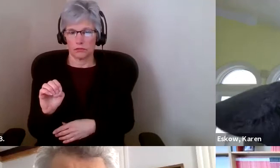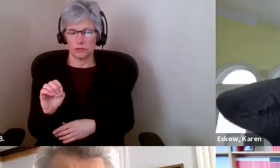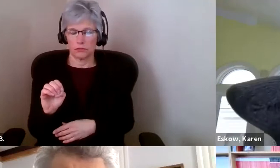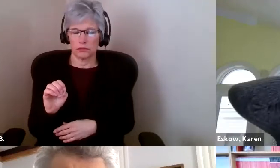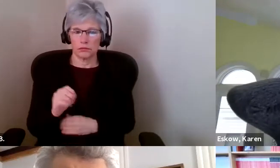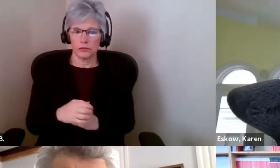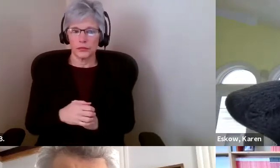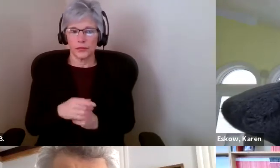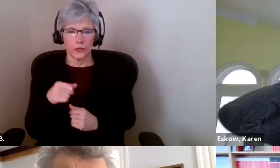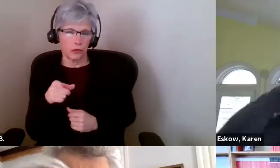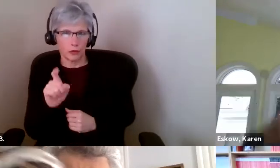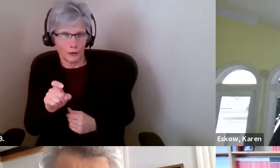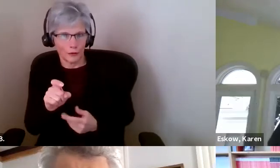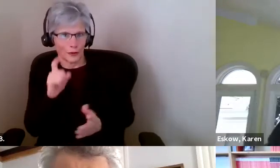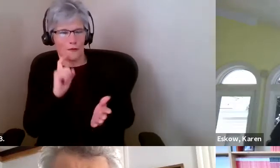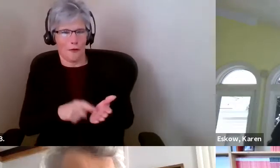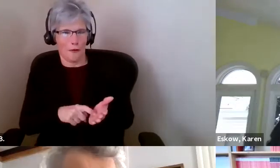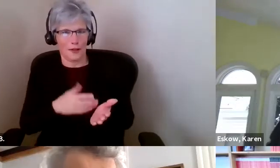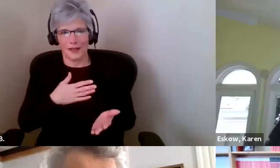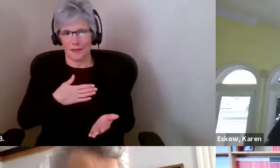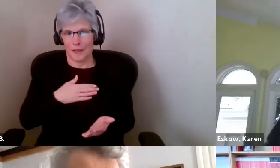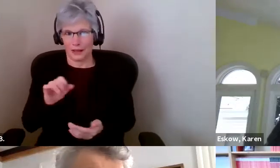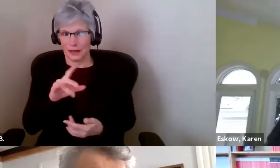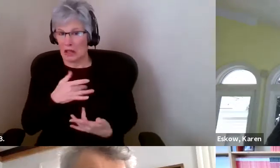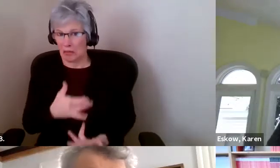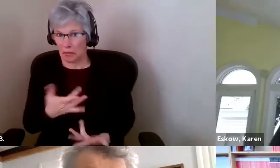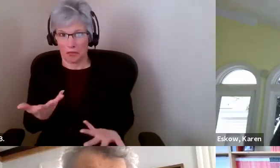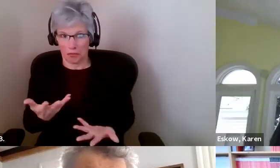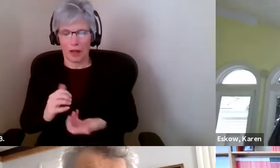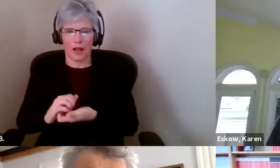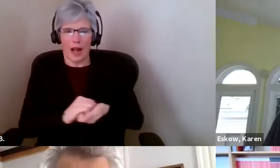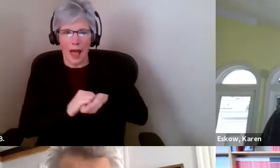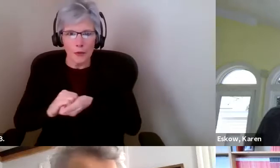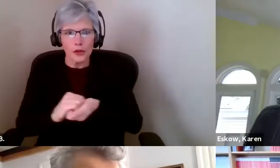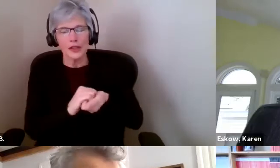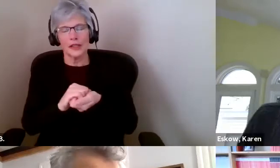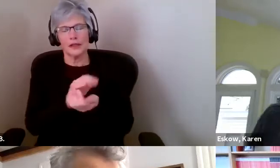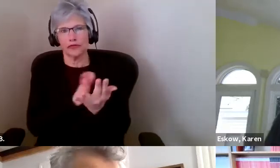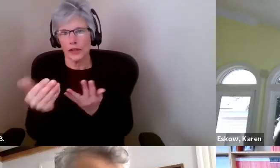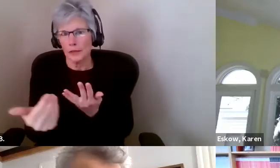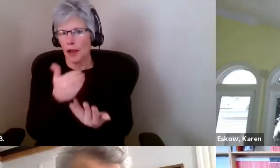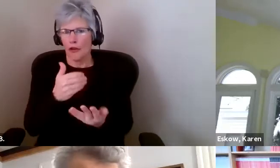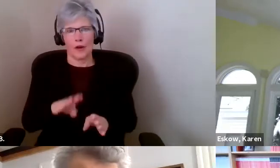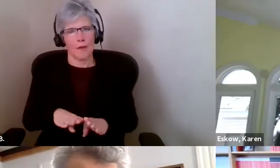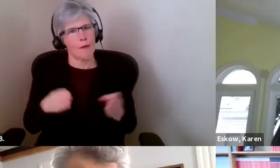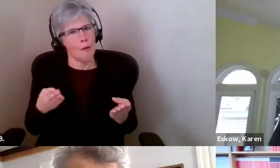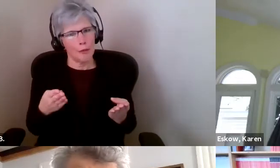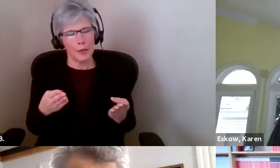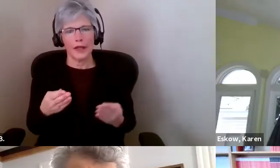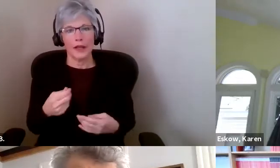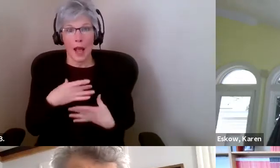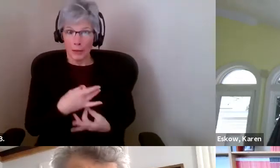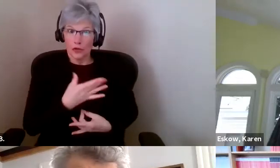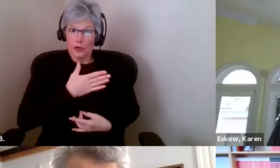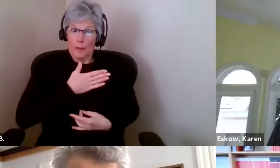it's collaborative, it's transparent, of course, that's very open. I'm very interested in my own, but everyone